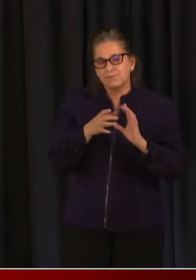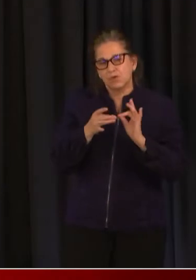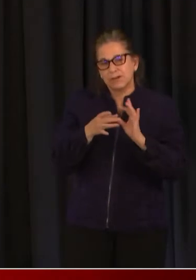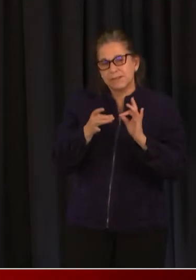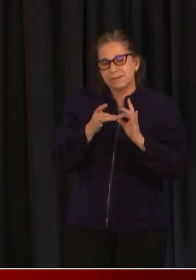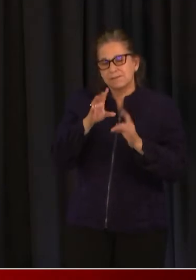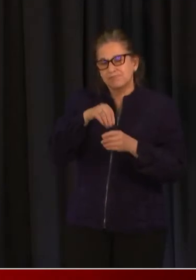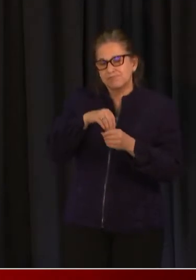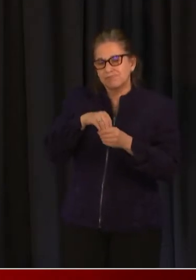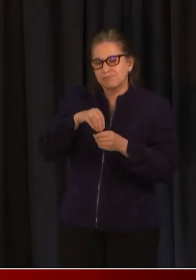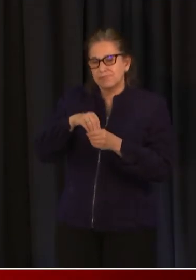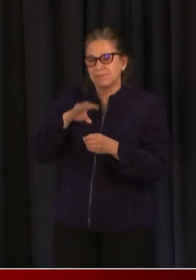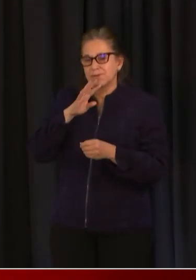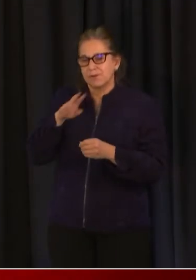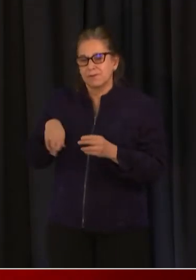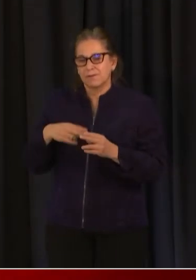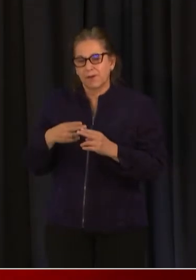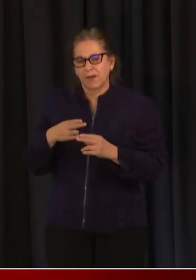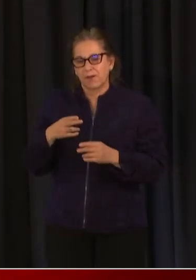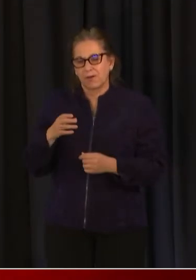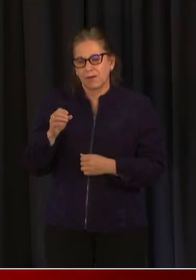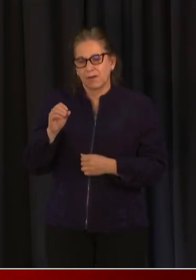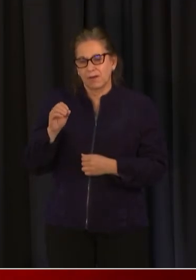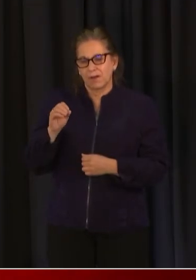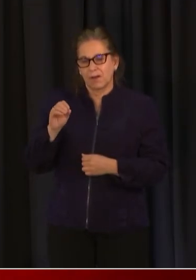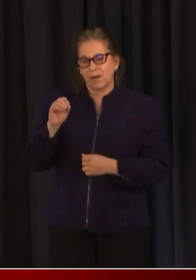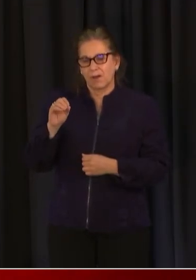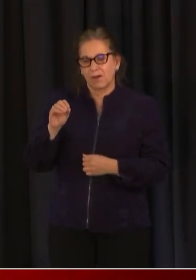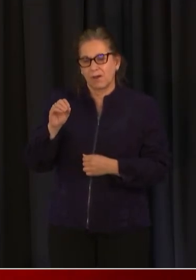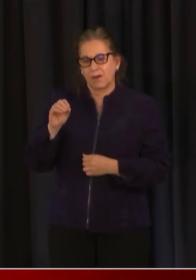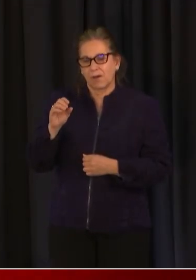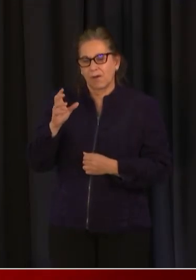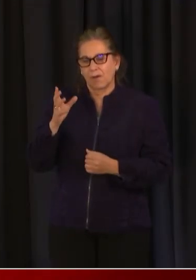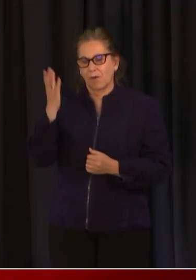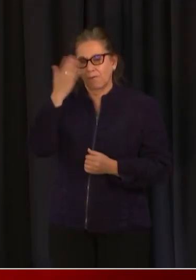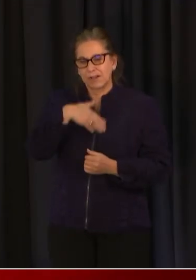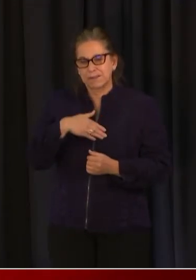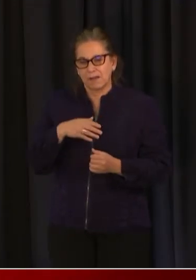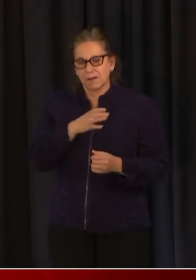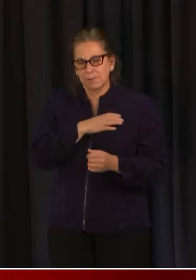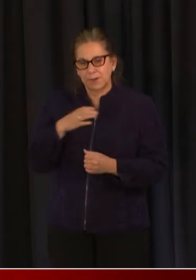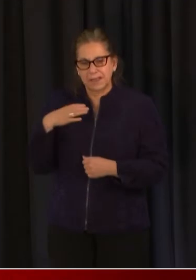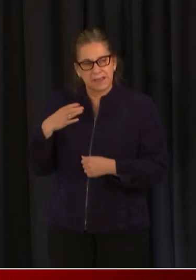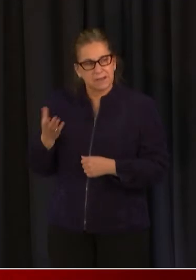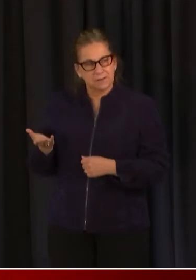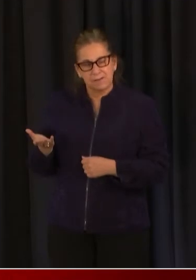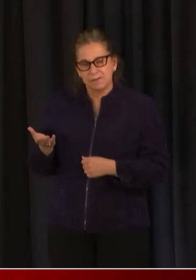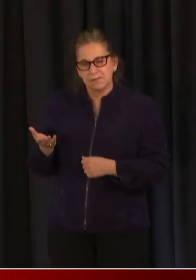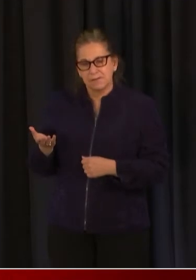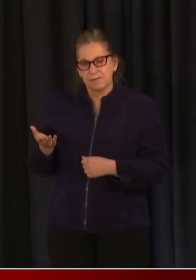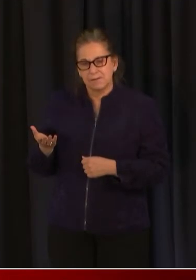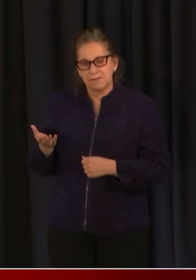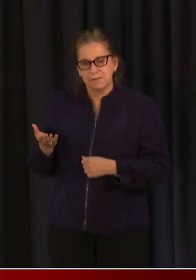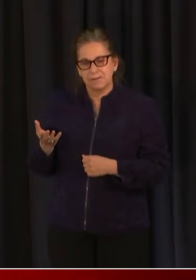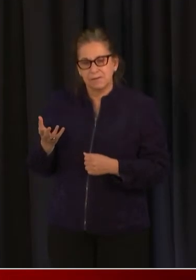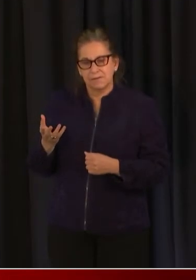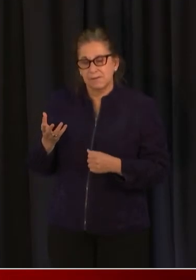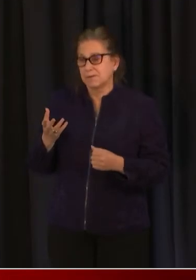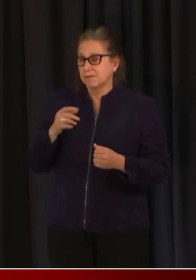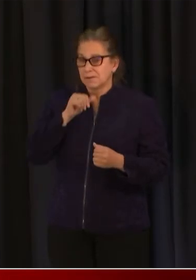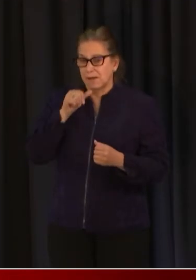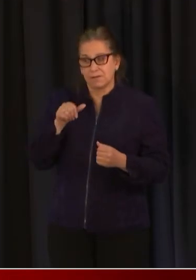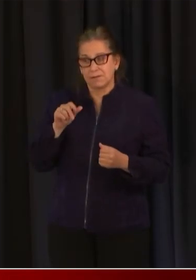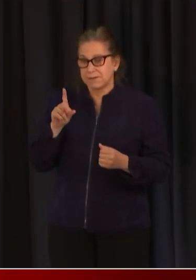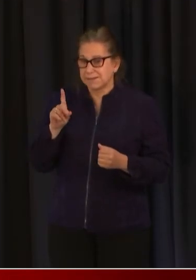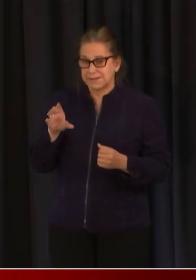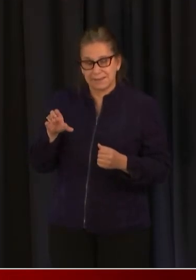House Oversight Committee. And it was not only shown in DC, but it was shown in markets around the country. All of